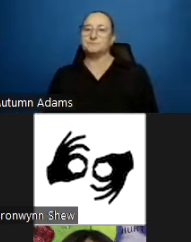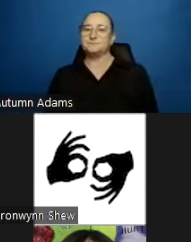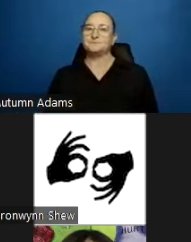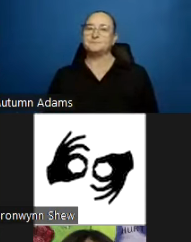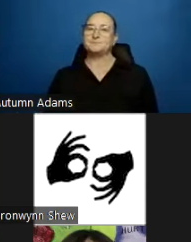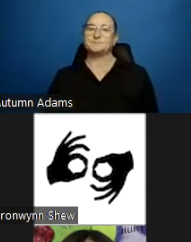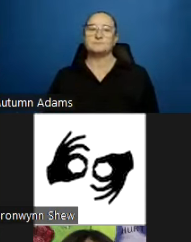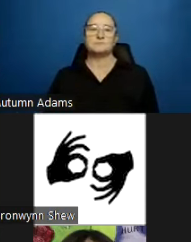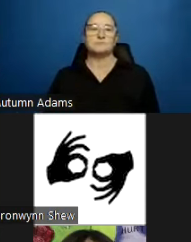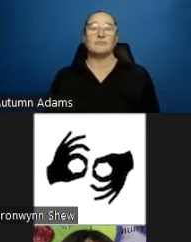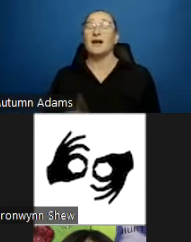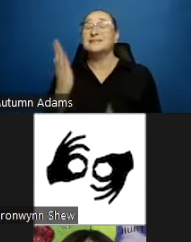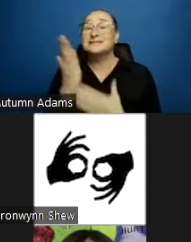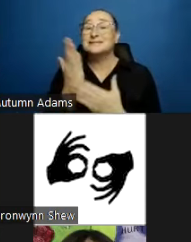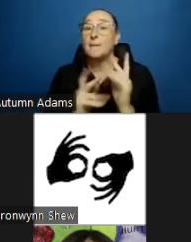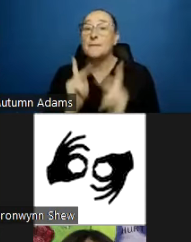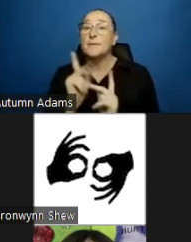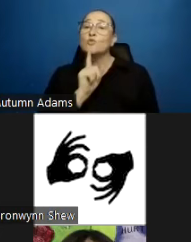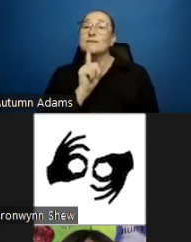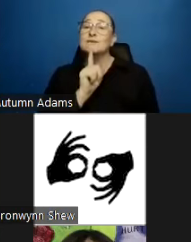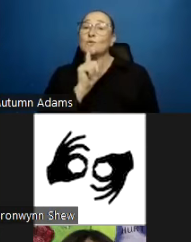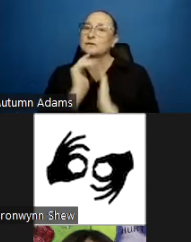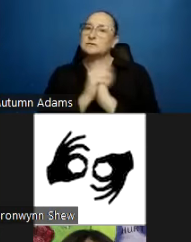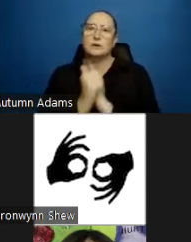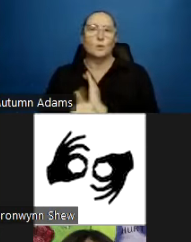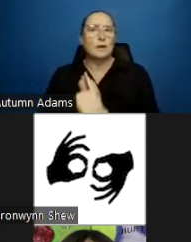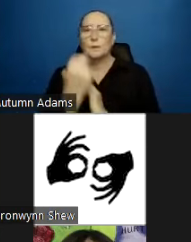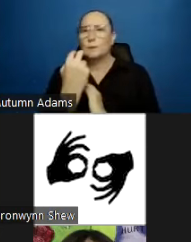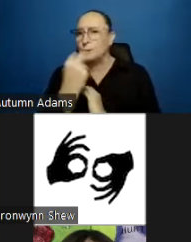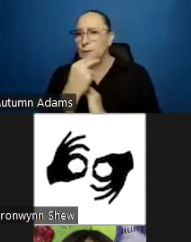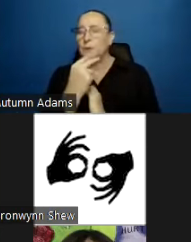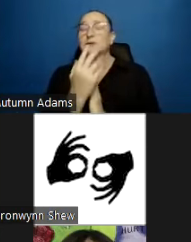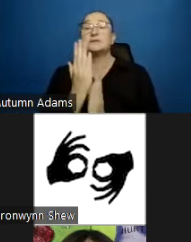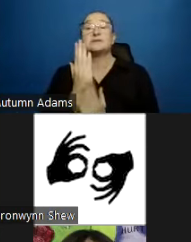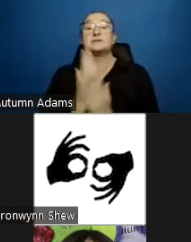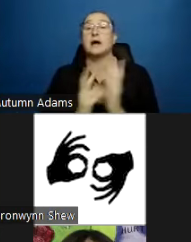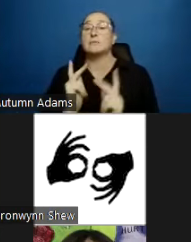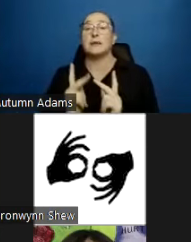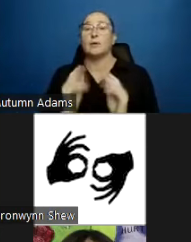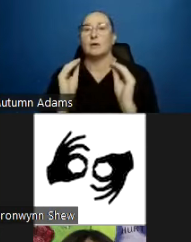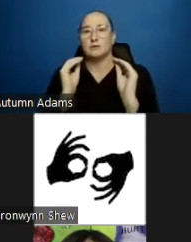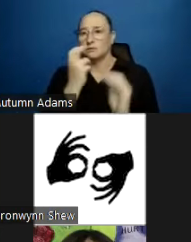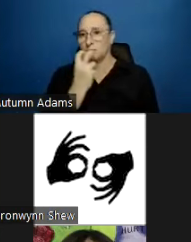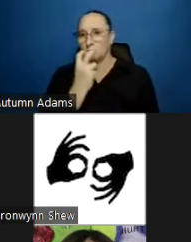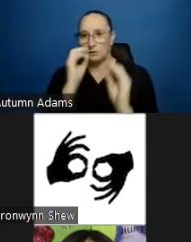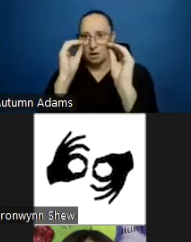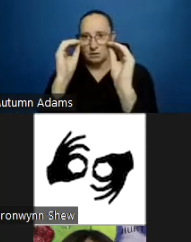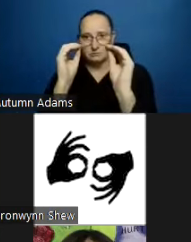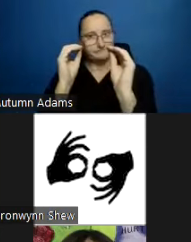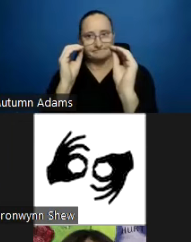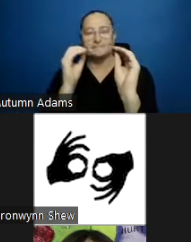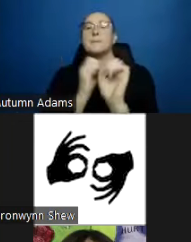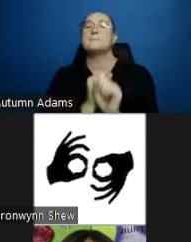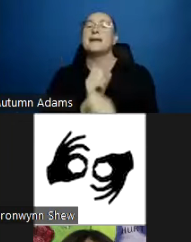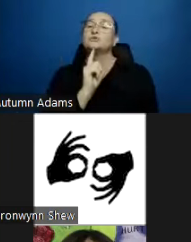And there are some people who are really, really skilled with lip reading, and some people cannot lip read at all. Just make sure